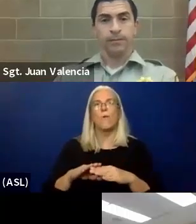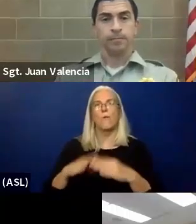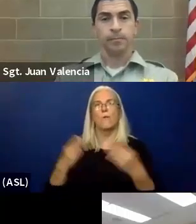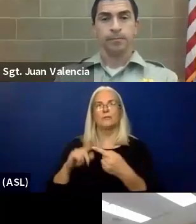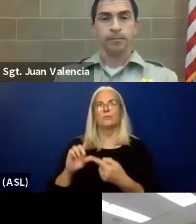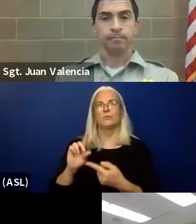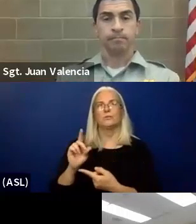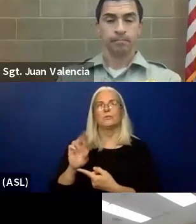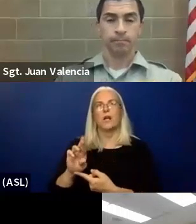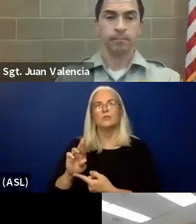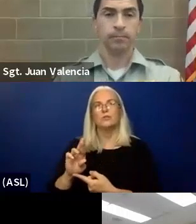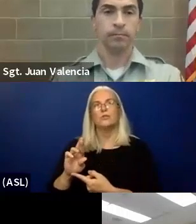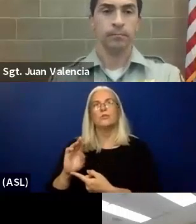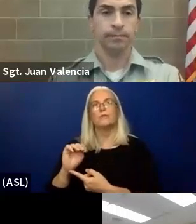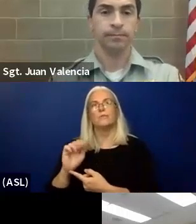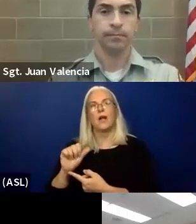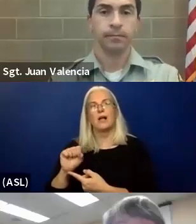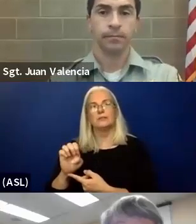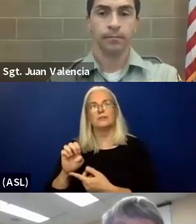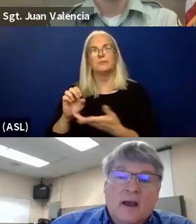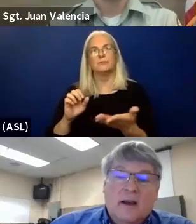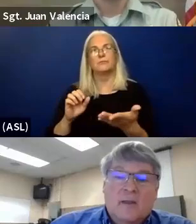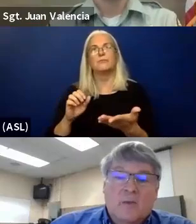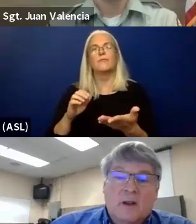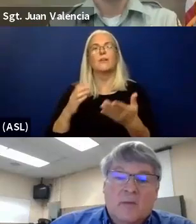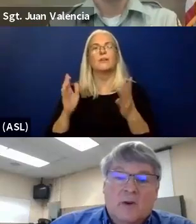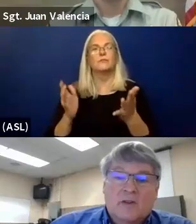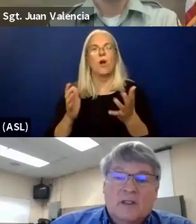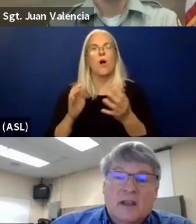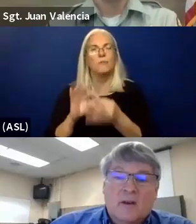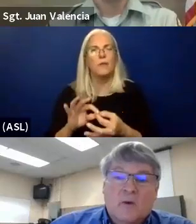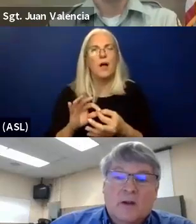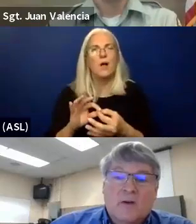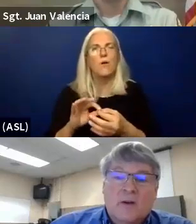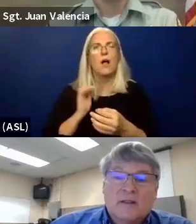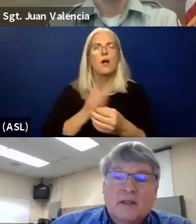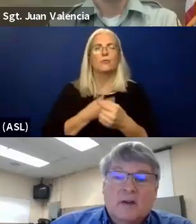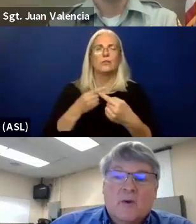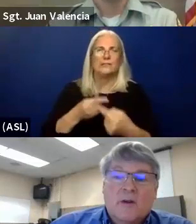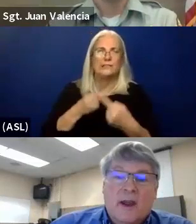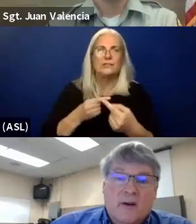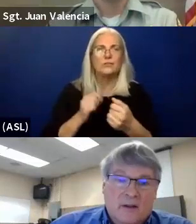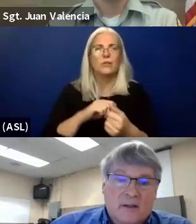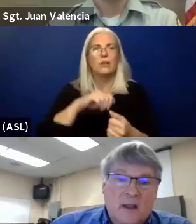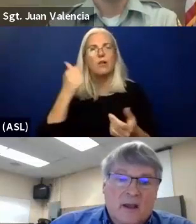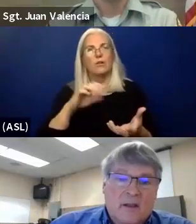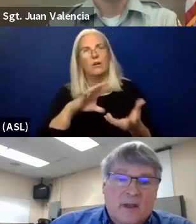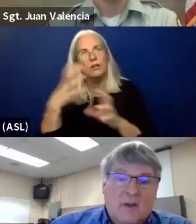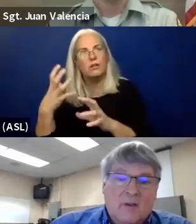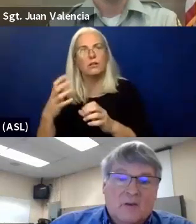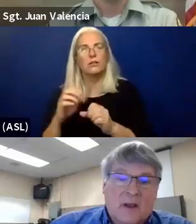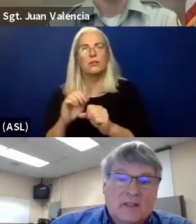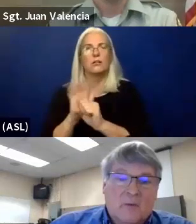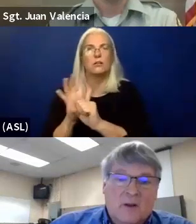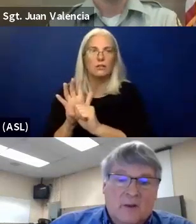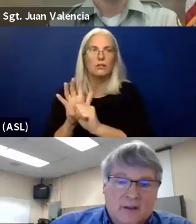on our progress in our battle against our community emergency, the one known as the coronavirus. Thank